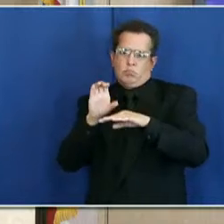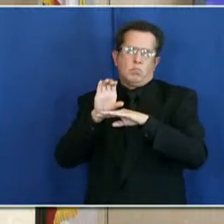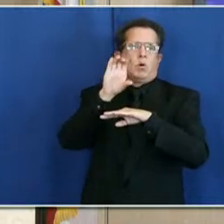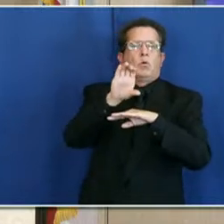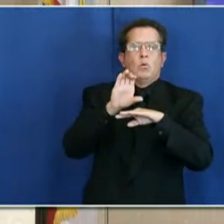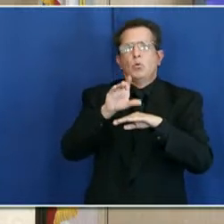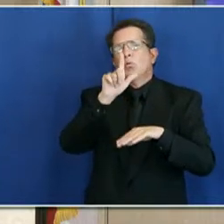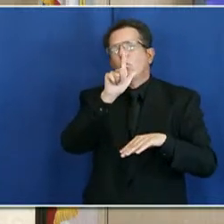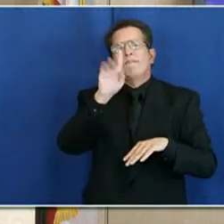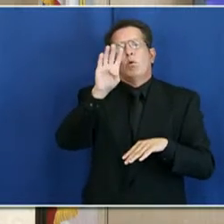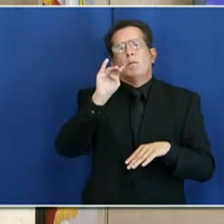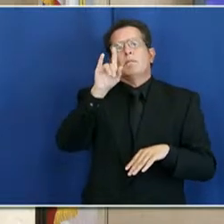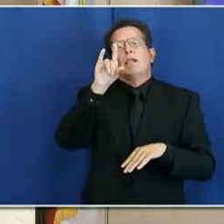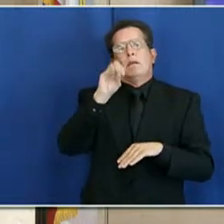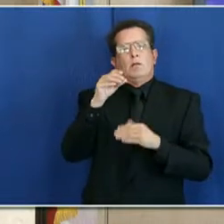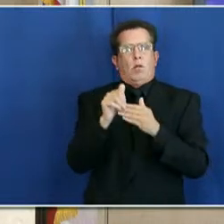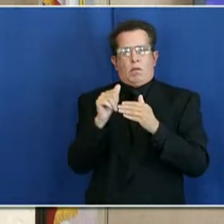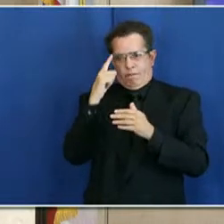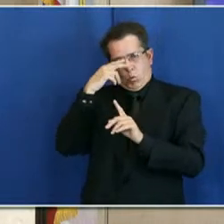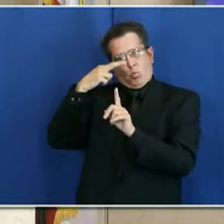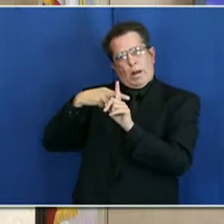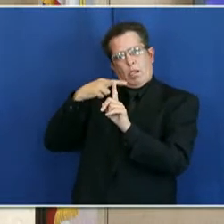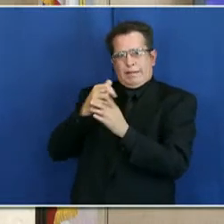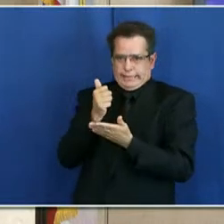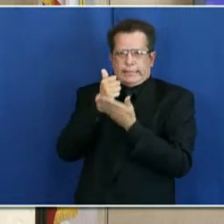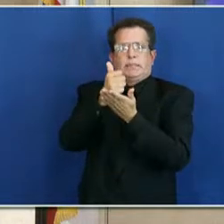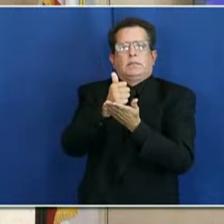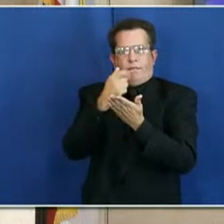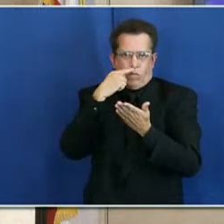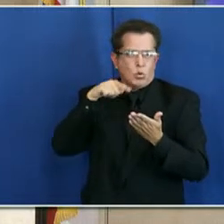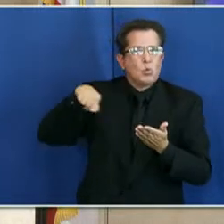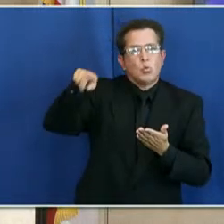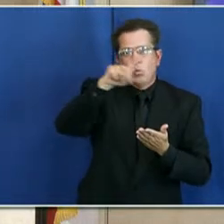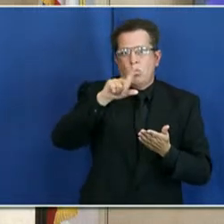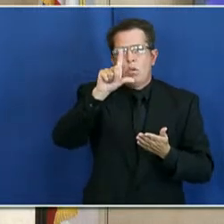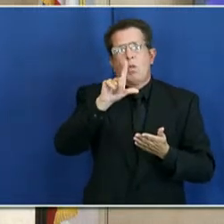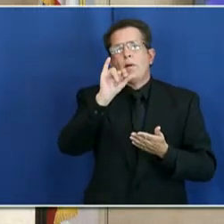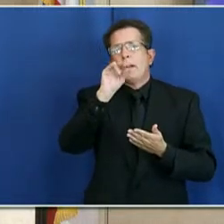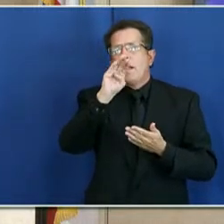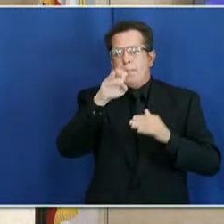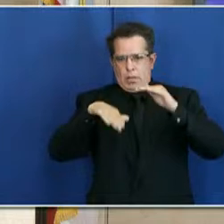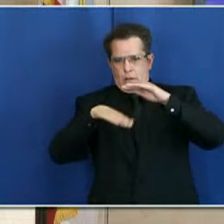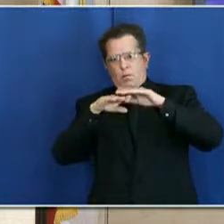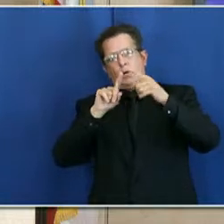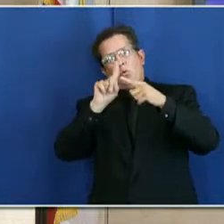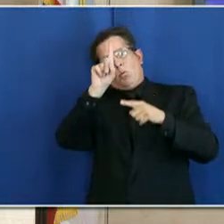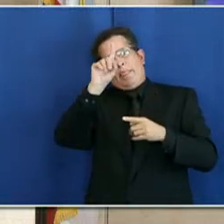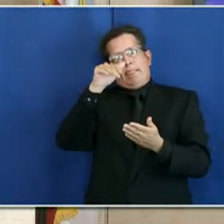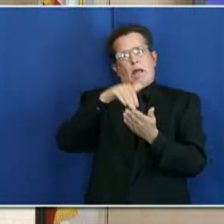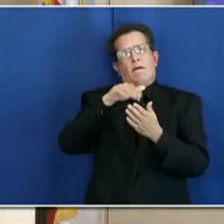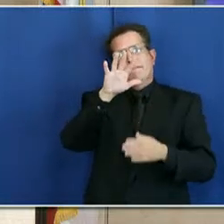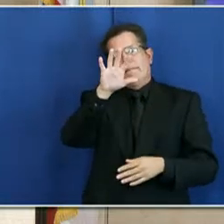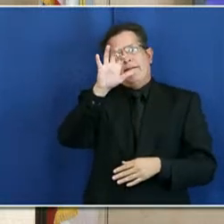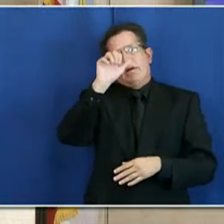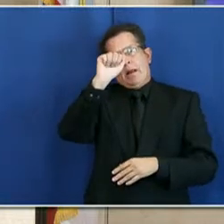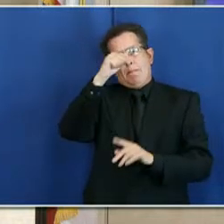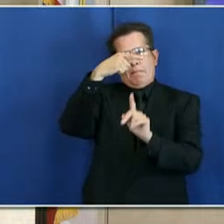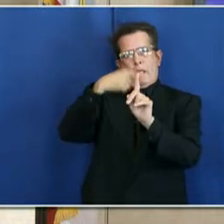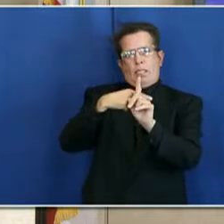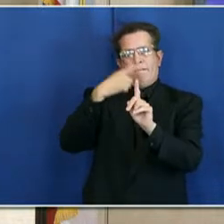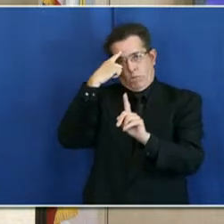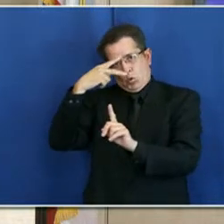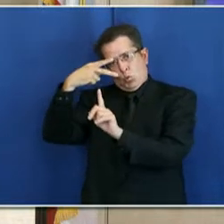million in emergency rental assistance to low-income households for up to $1,500 per month for 2